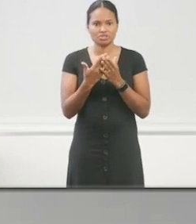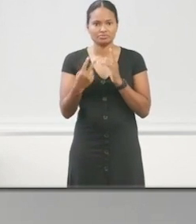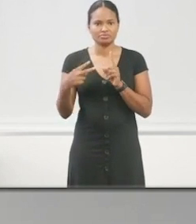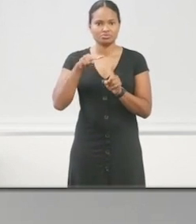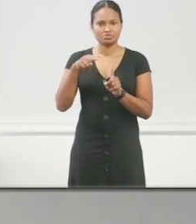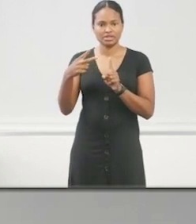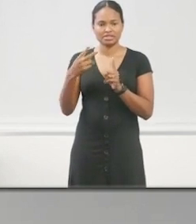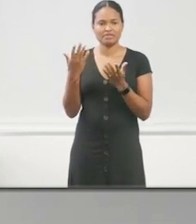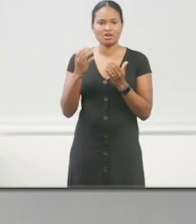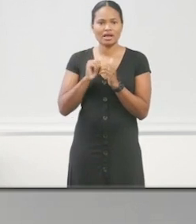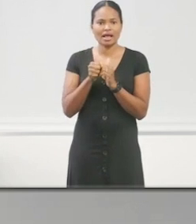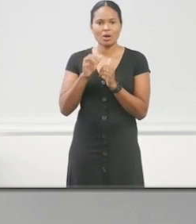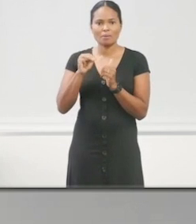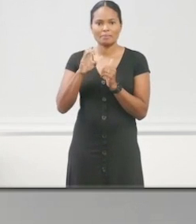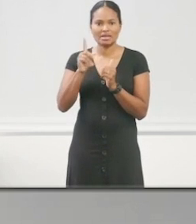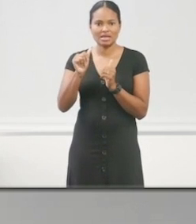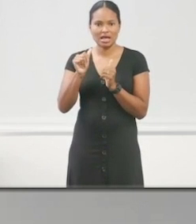the media deal with situations.